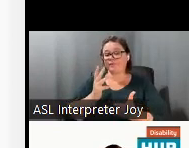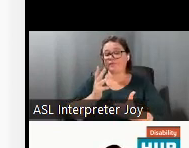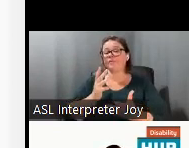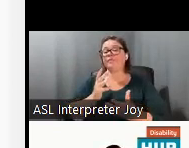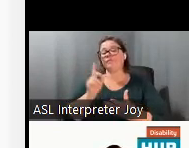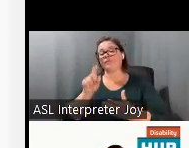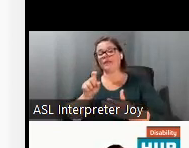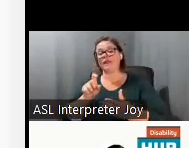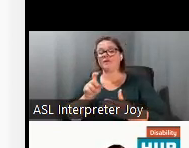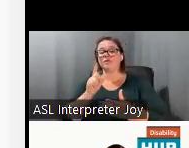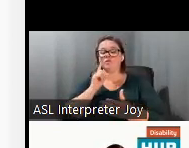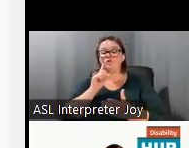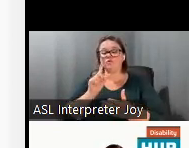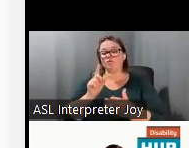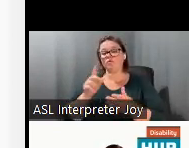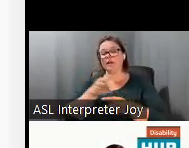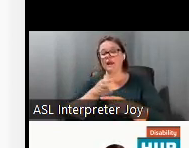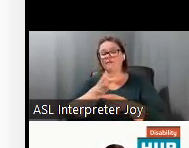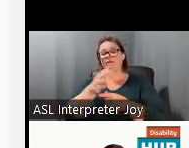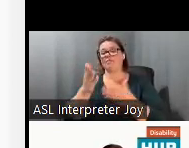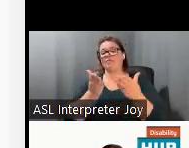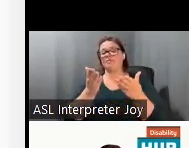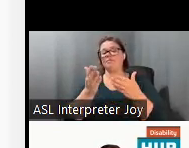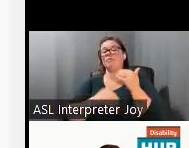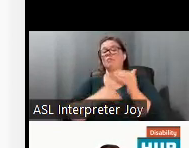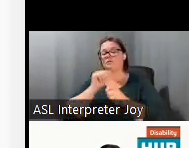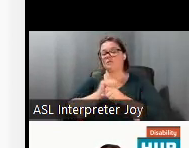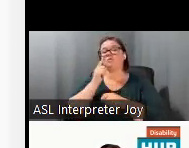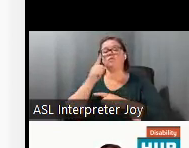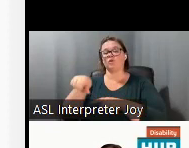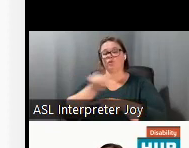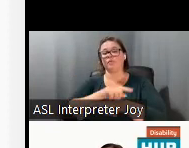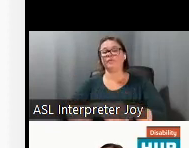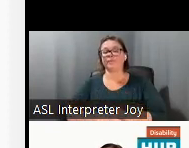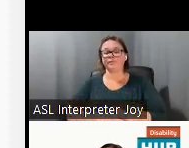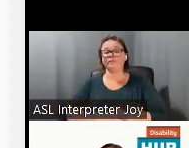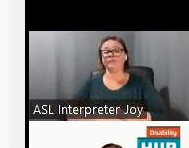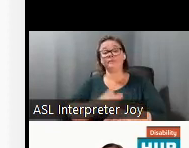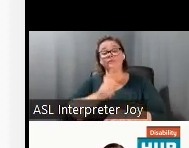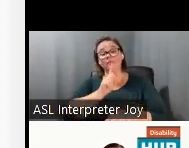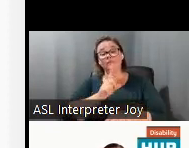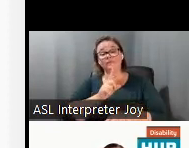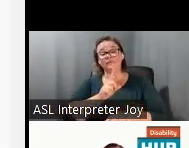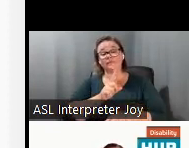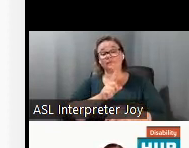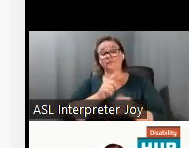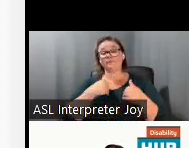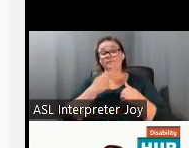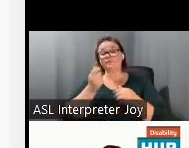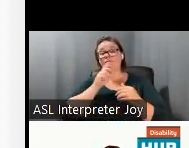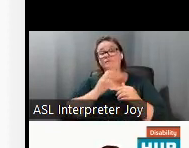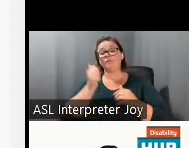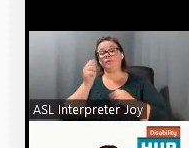needed to navigate the process that works for you. In fact, there's a little bit older overview of the